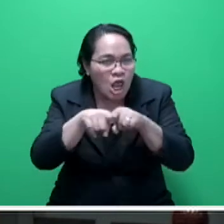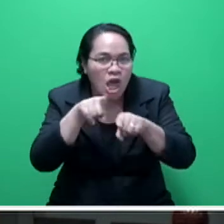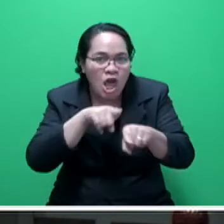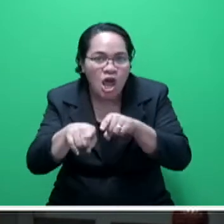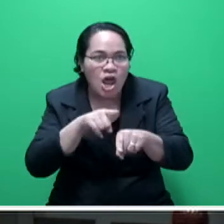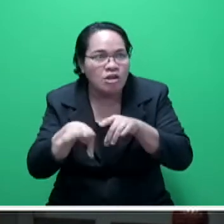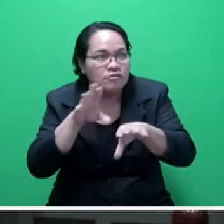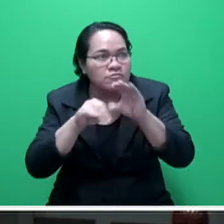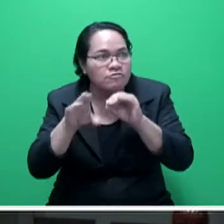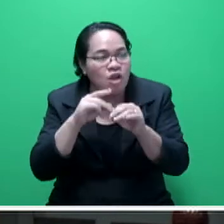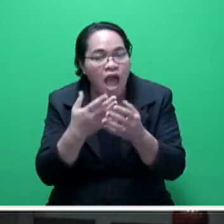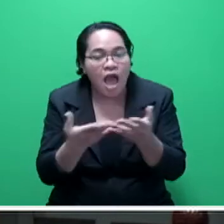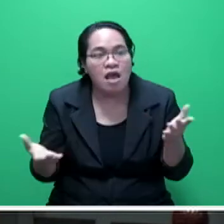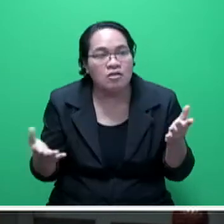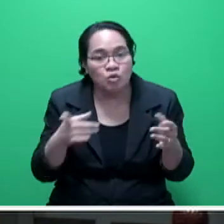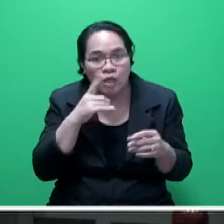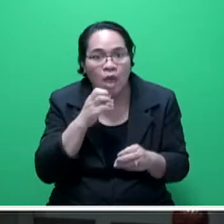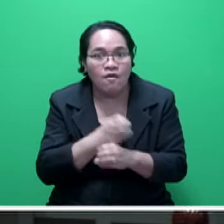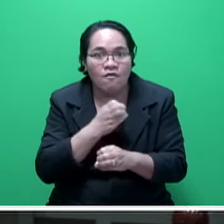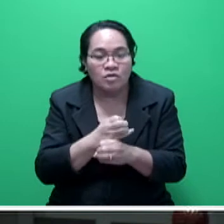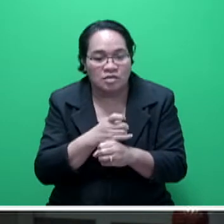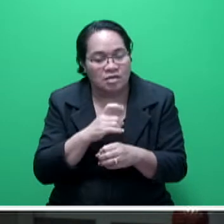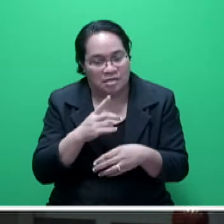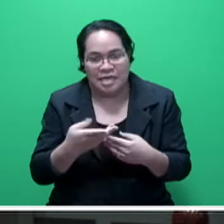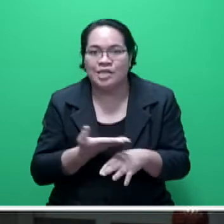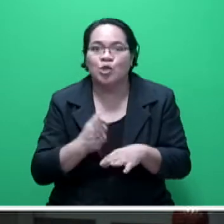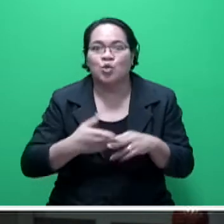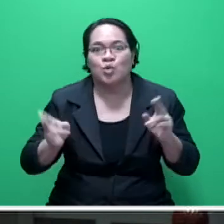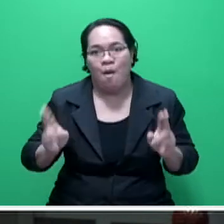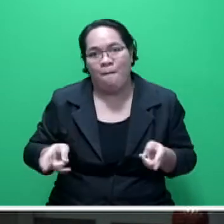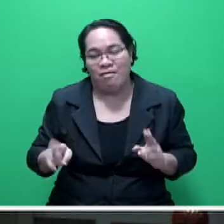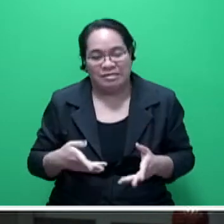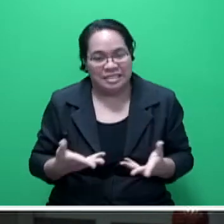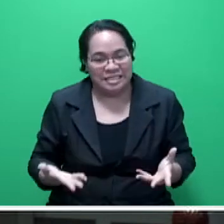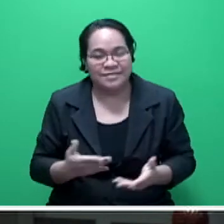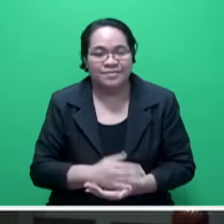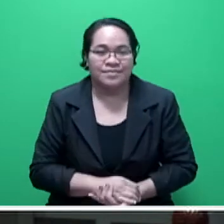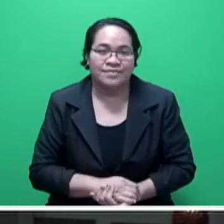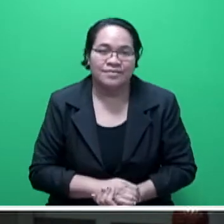we need to be able to function in this new normal. Honourable Speaker,